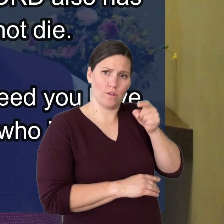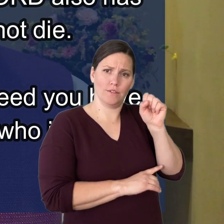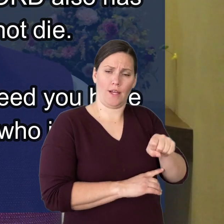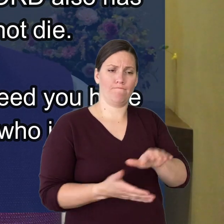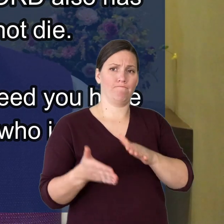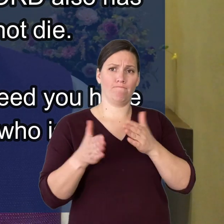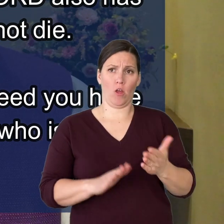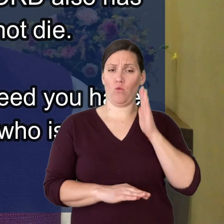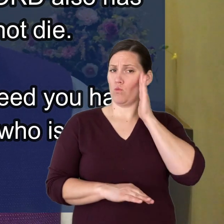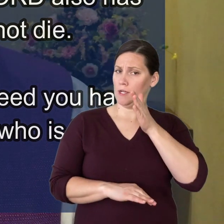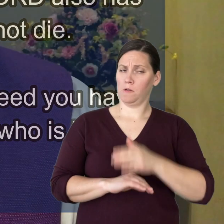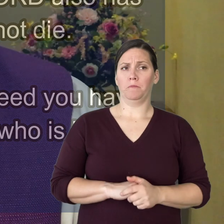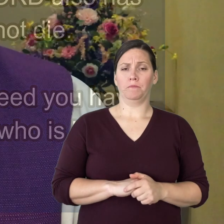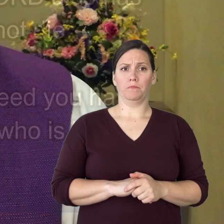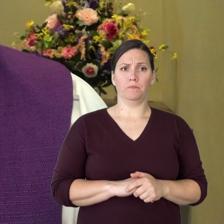die."